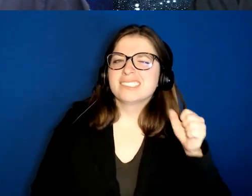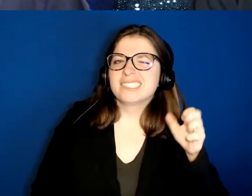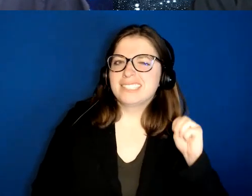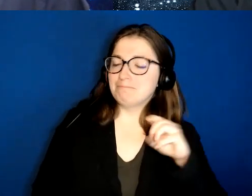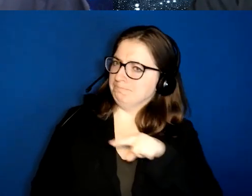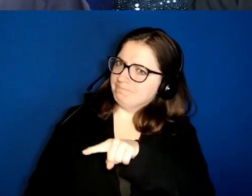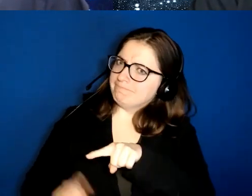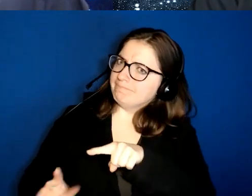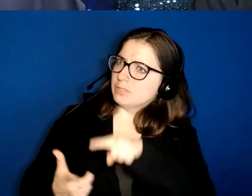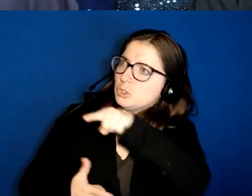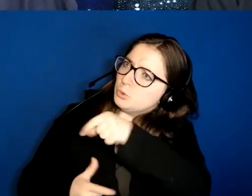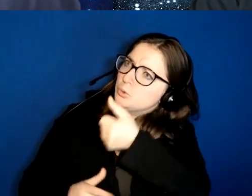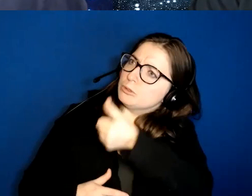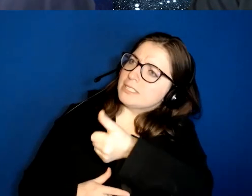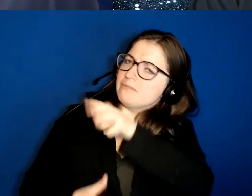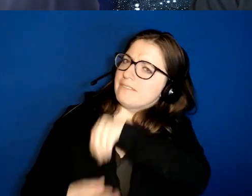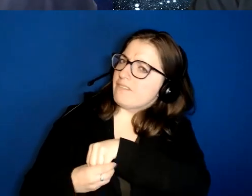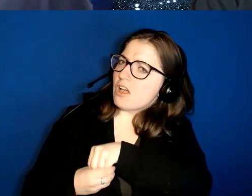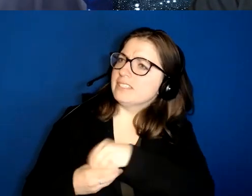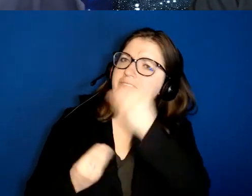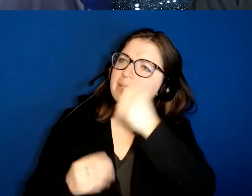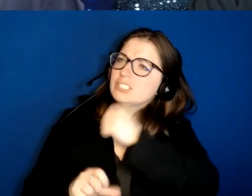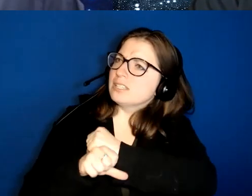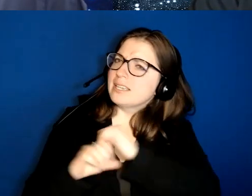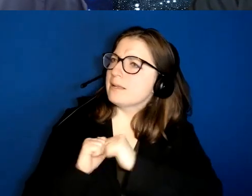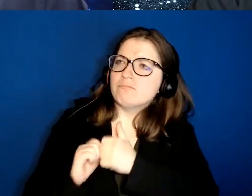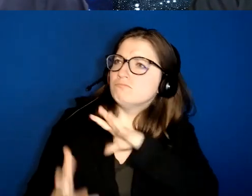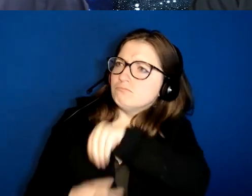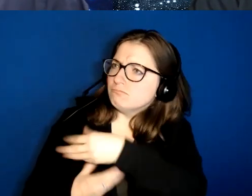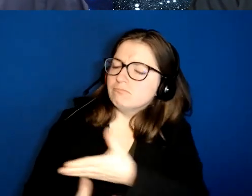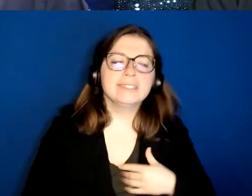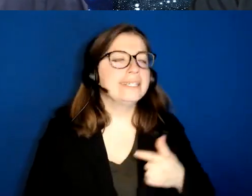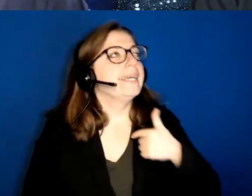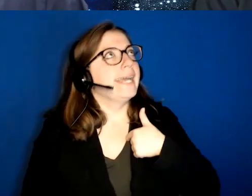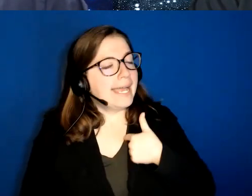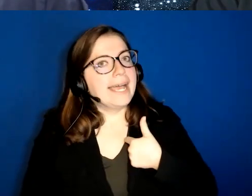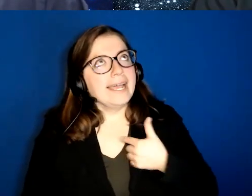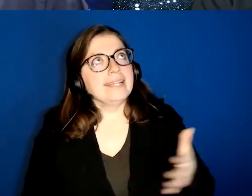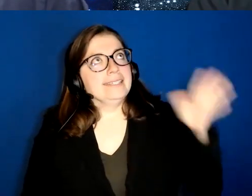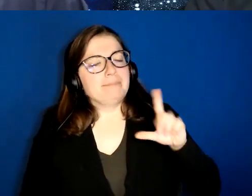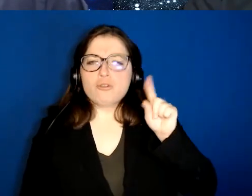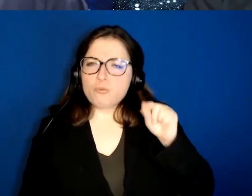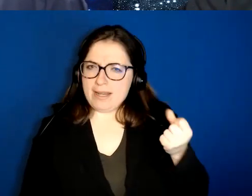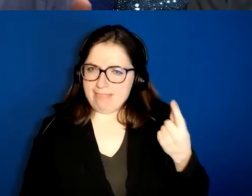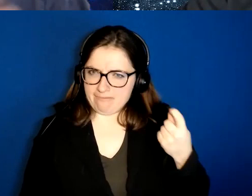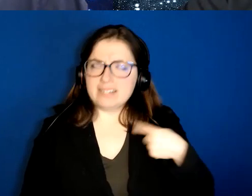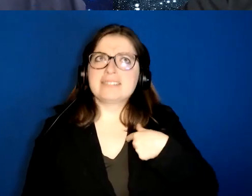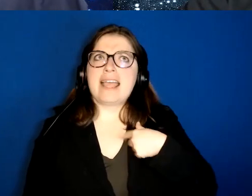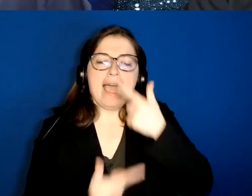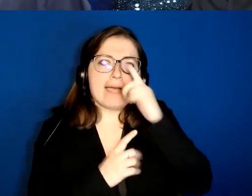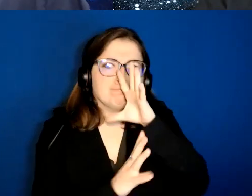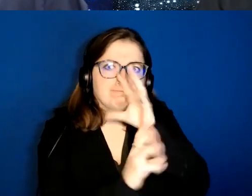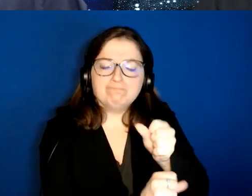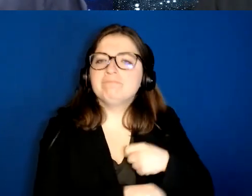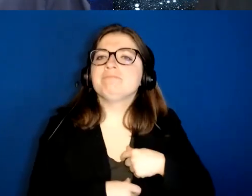yourself? Well, I actually got interested in InfoSec around 2011. There was a